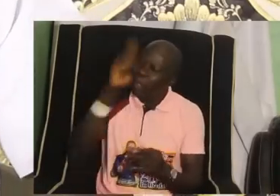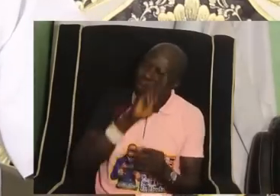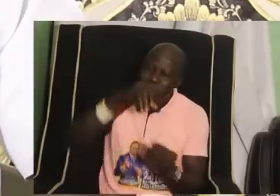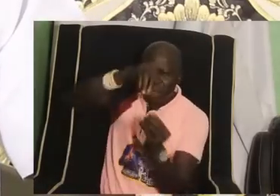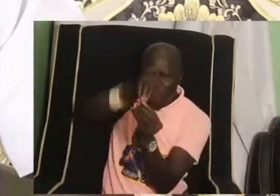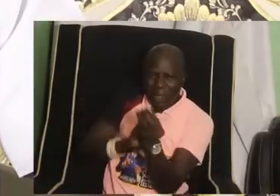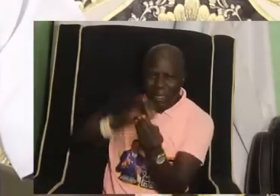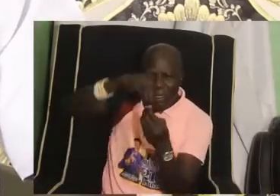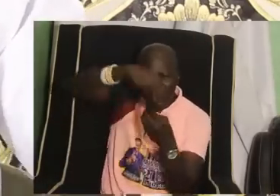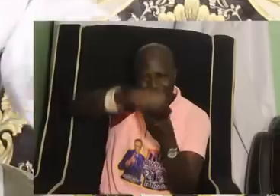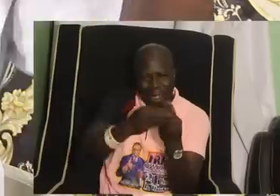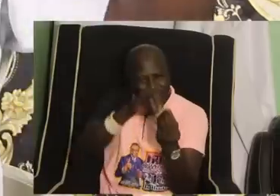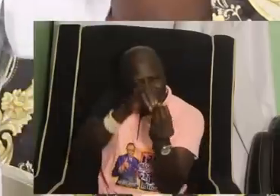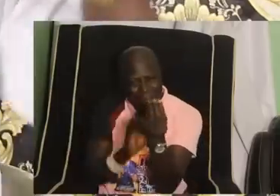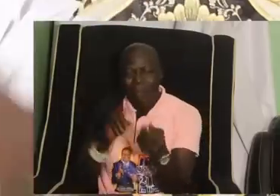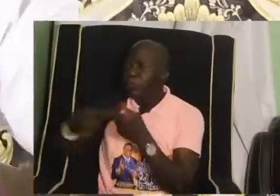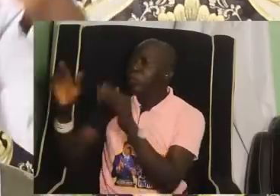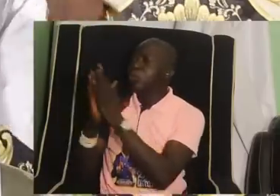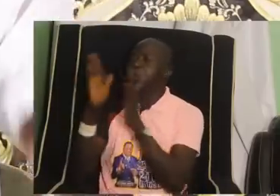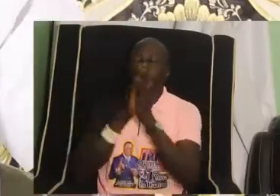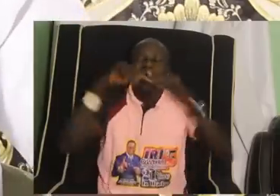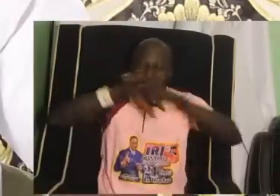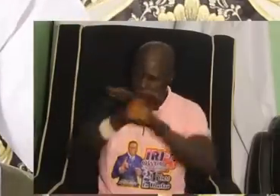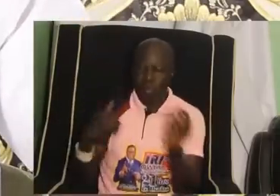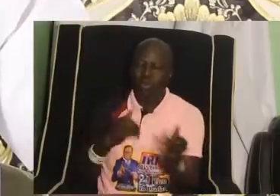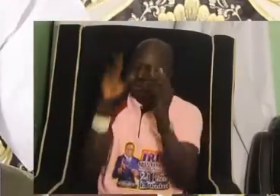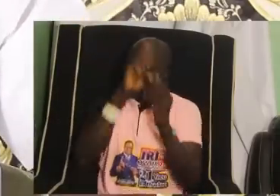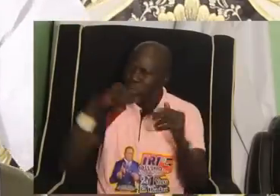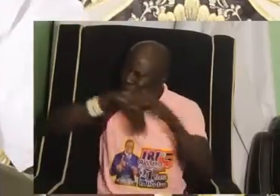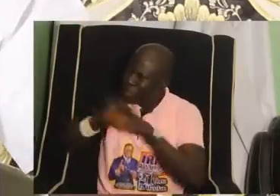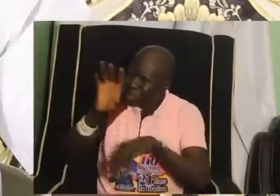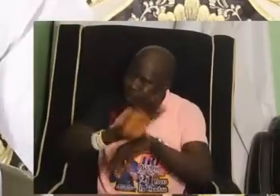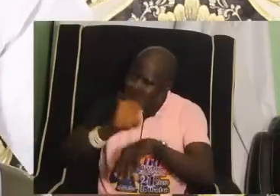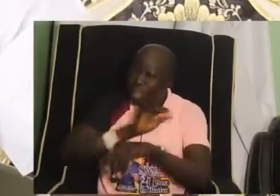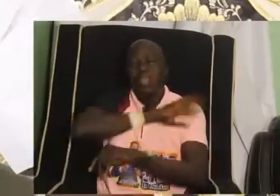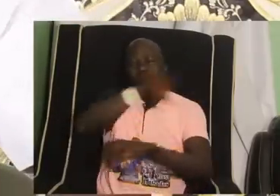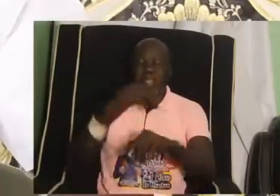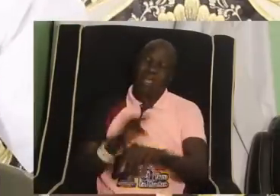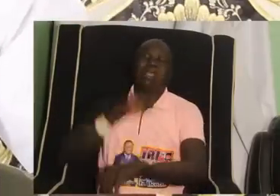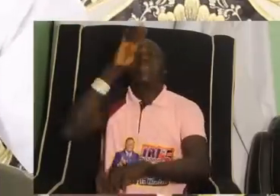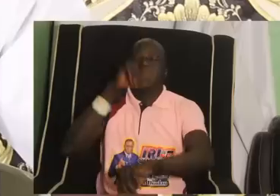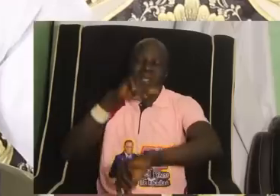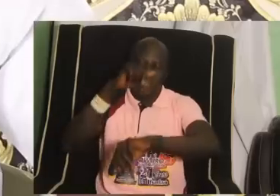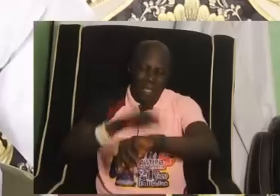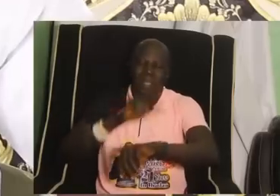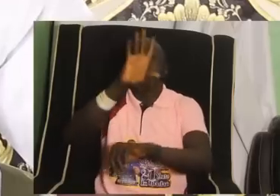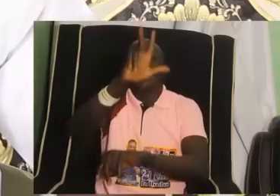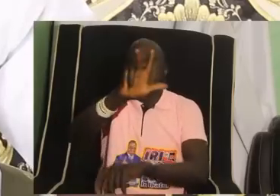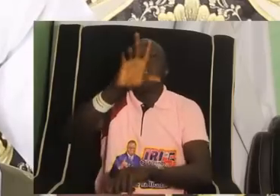don't forget that we will pray with banana. Oh, no, Lama, no, that's where we will use this church. At 8:30 p.m. we will meet in